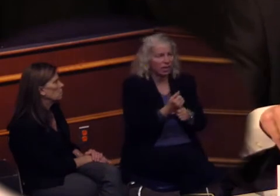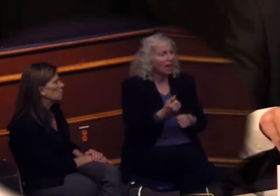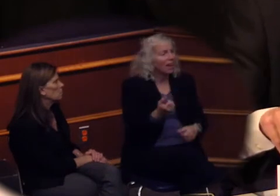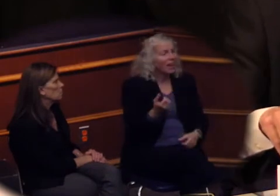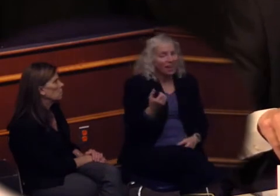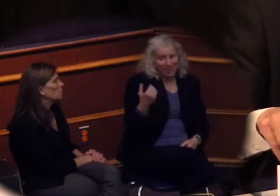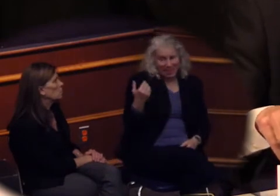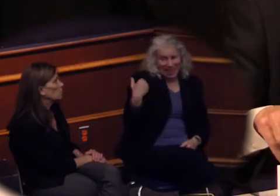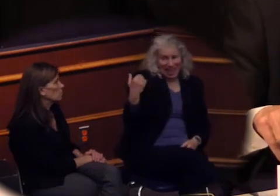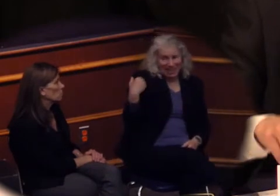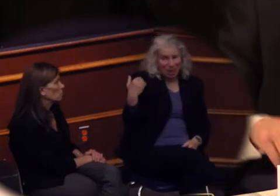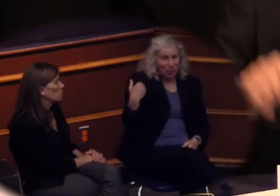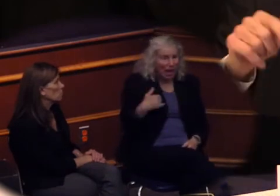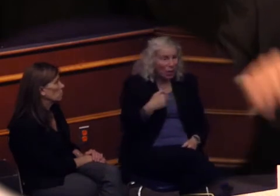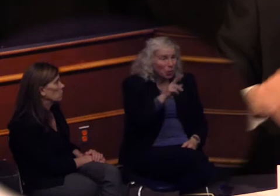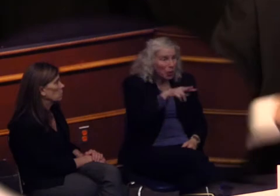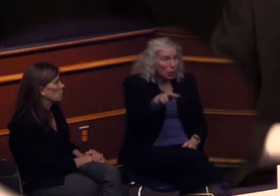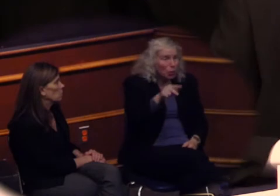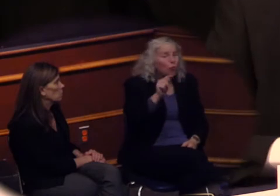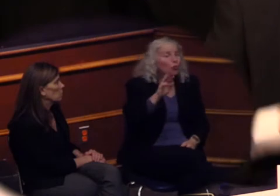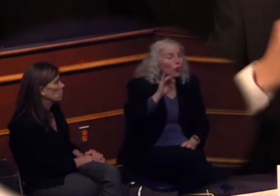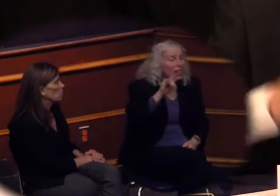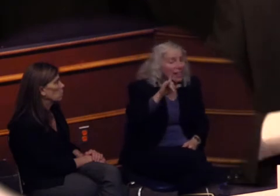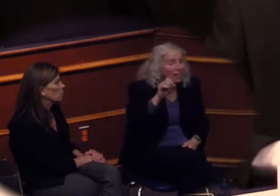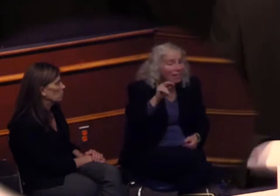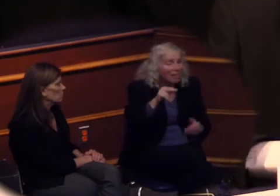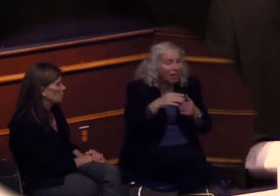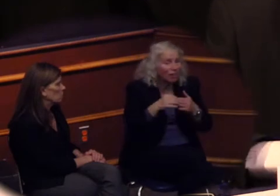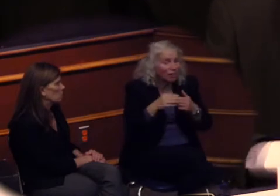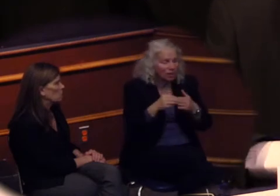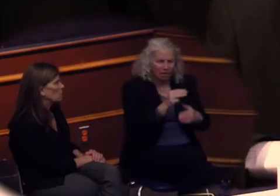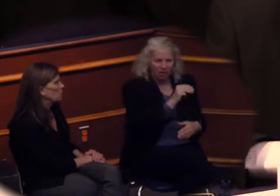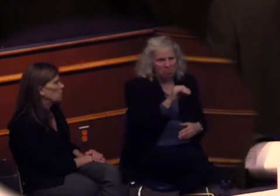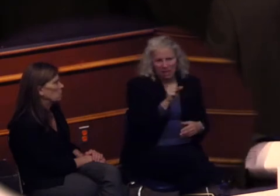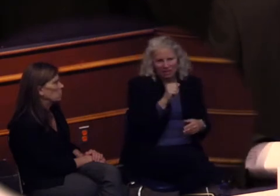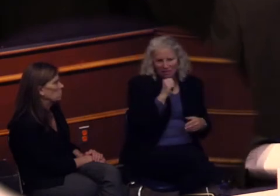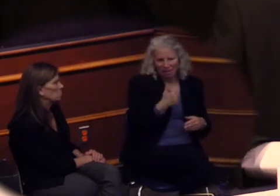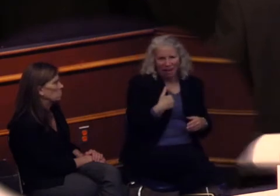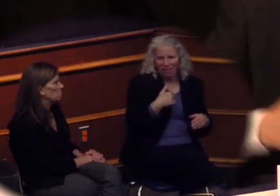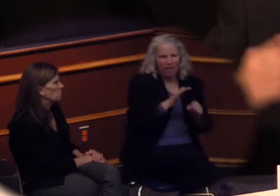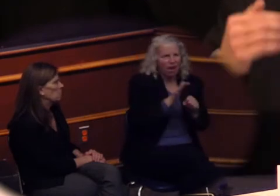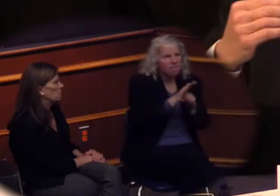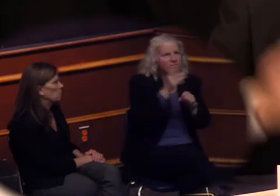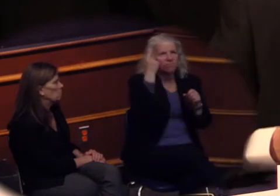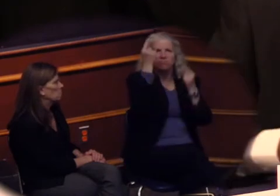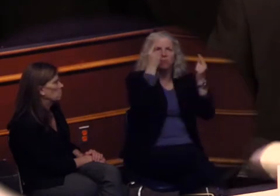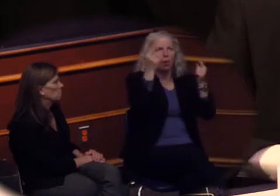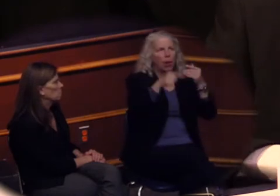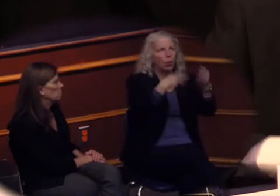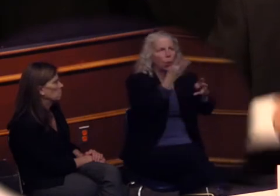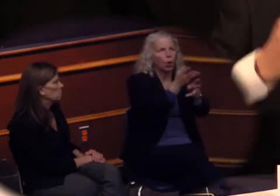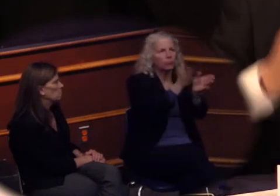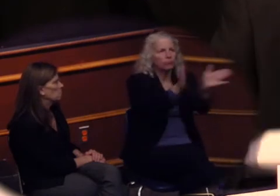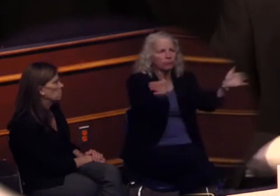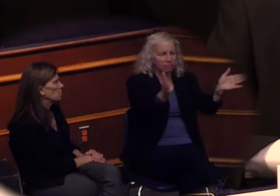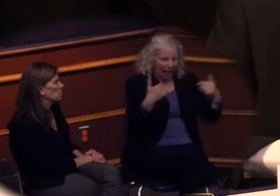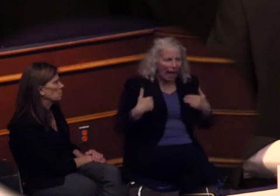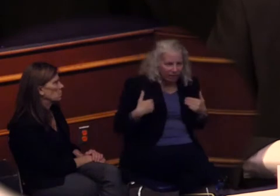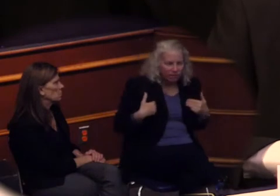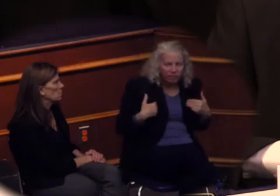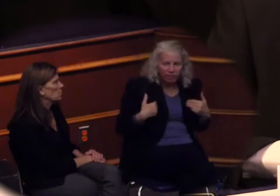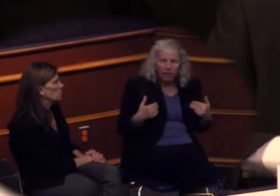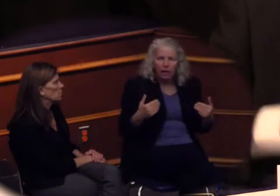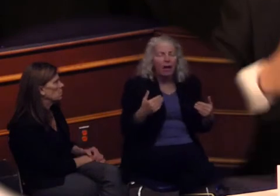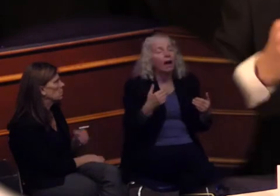trillion were in the room. Massachusetts does not have an adequate global perspective. I believe that I have that perspective. I have the